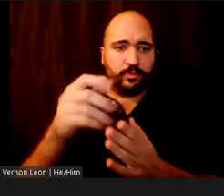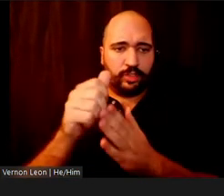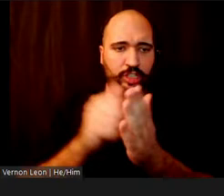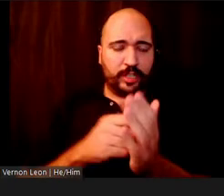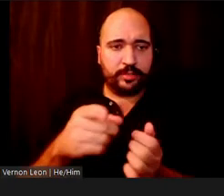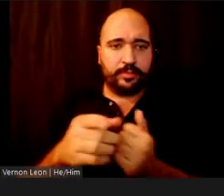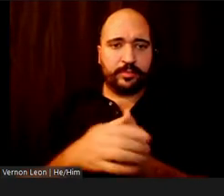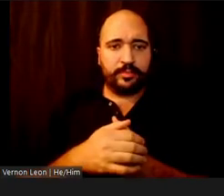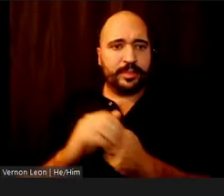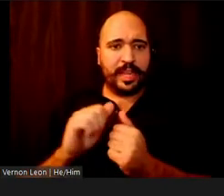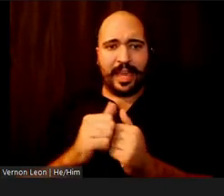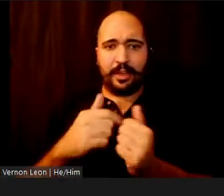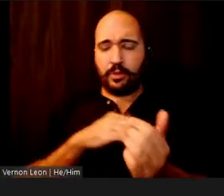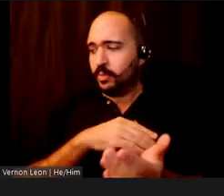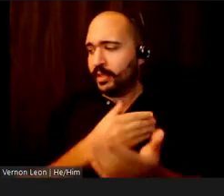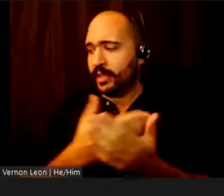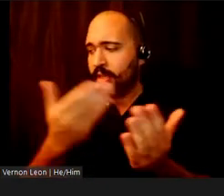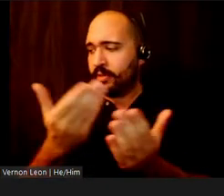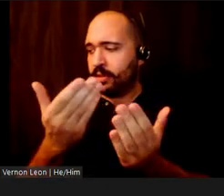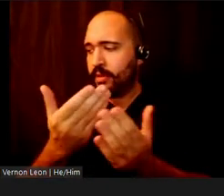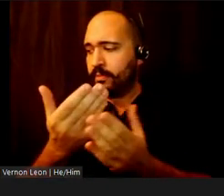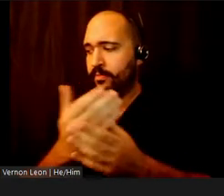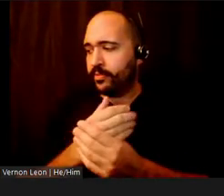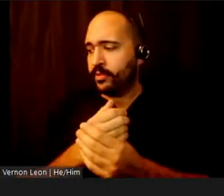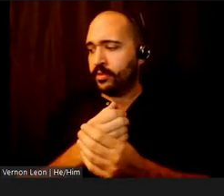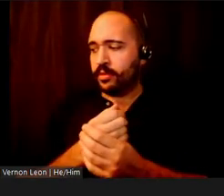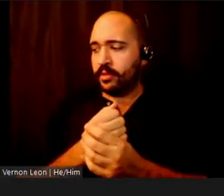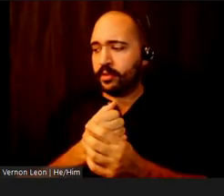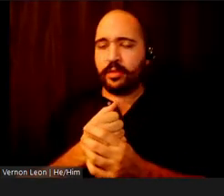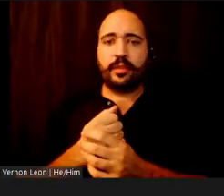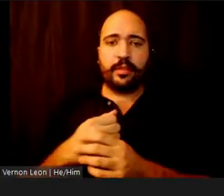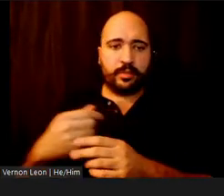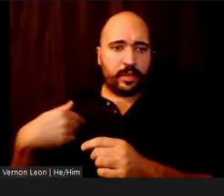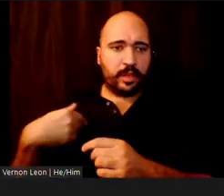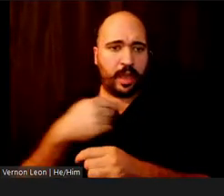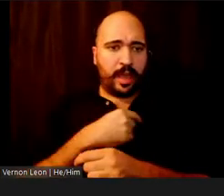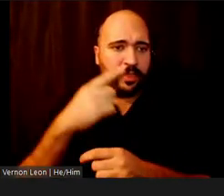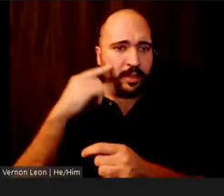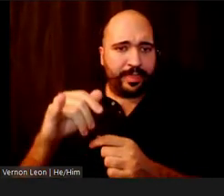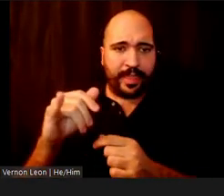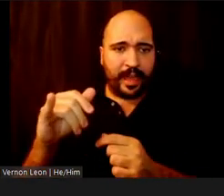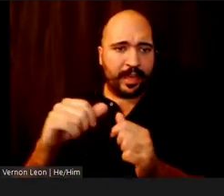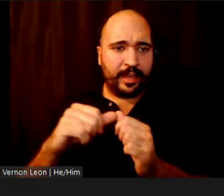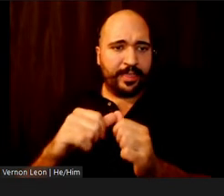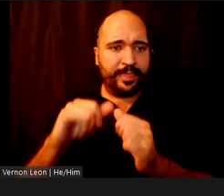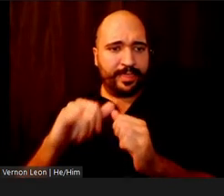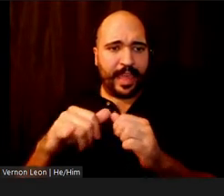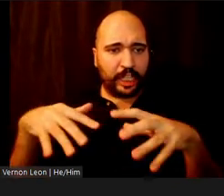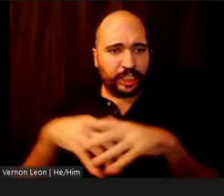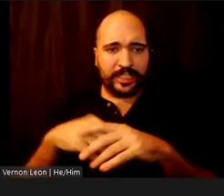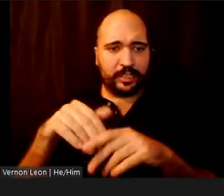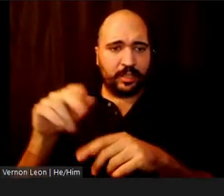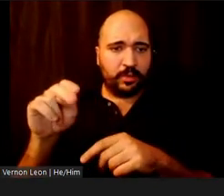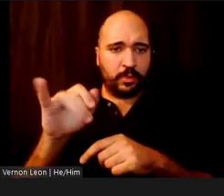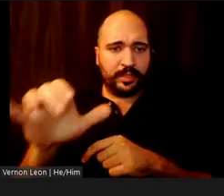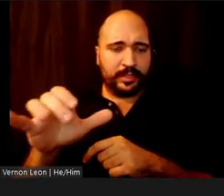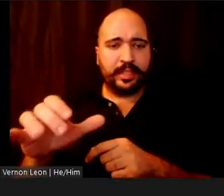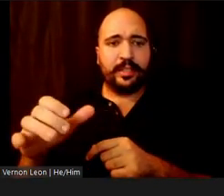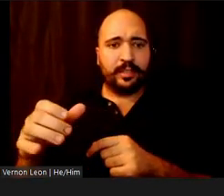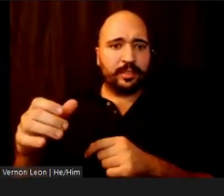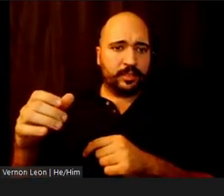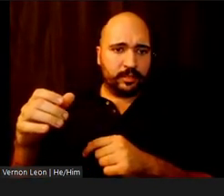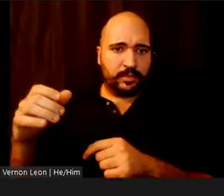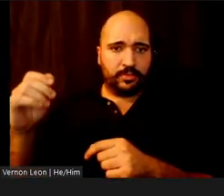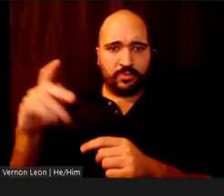So, how did we get here? There's been a decade of congestion. Congestion in New York City has consistently ranked among the worst in the United States.